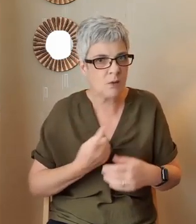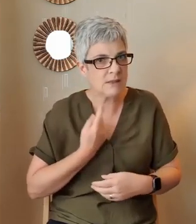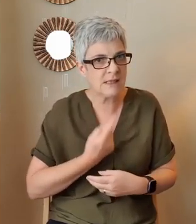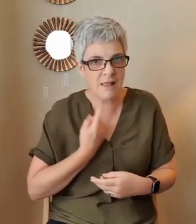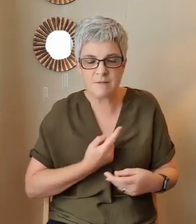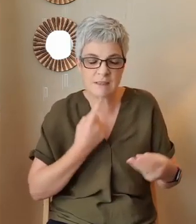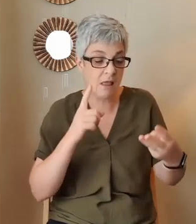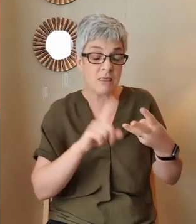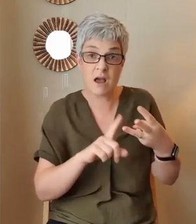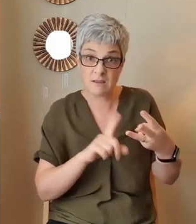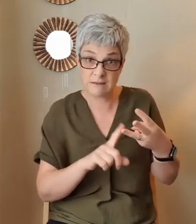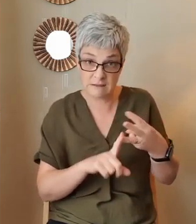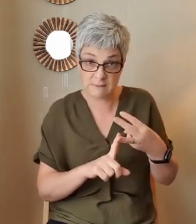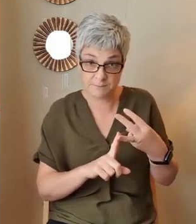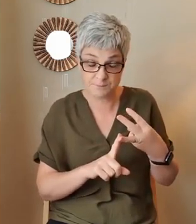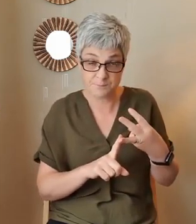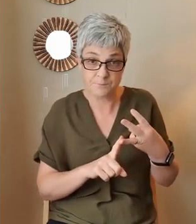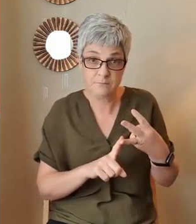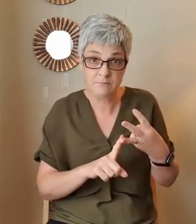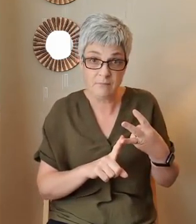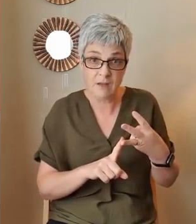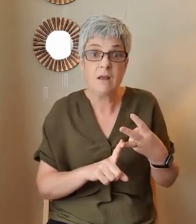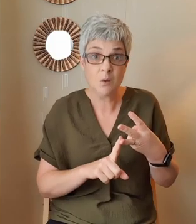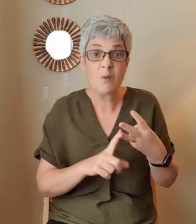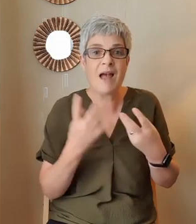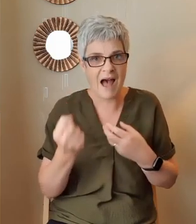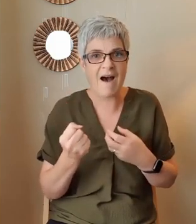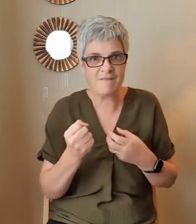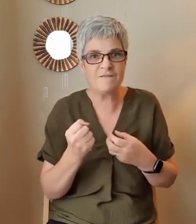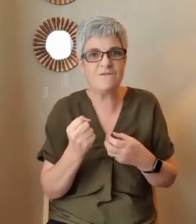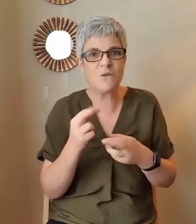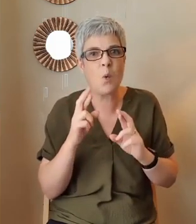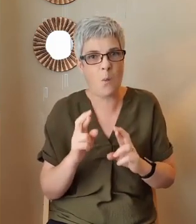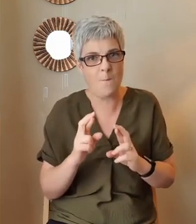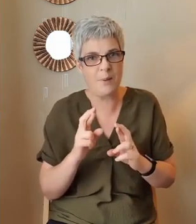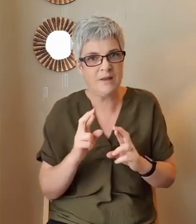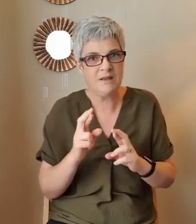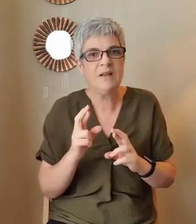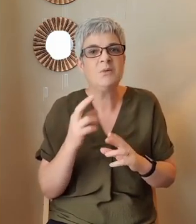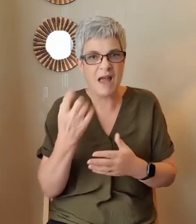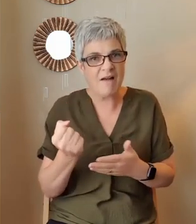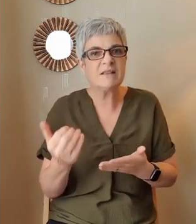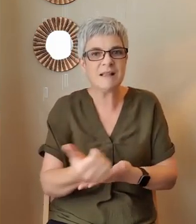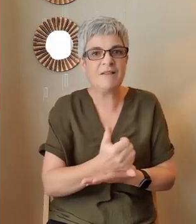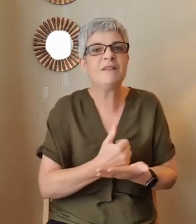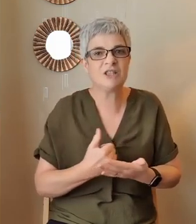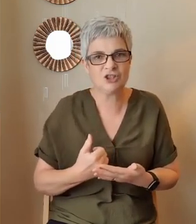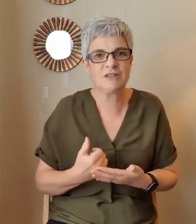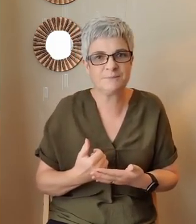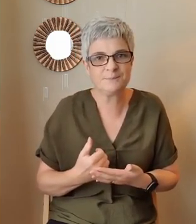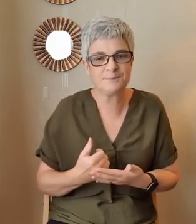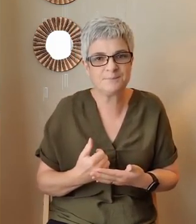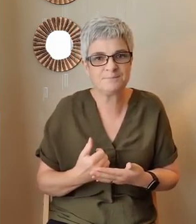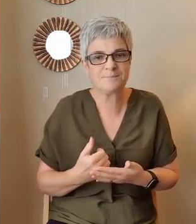for ourselves. And the third thing is that there is hope. There is a message of salvation.